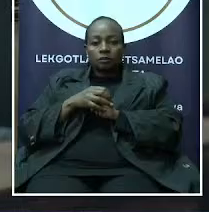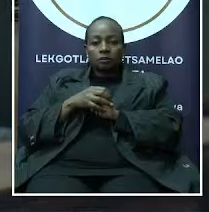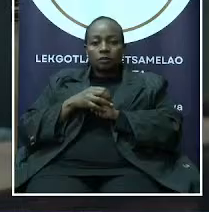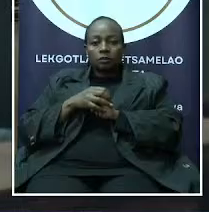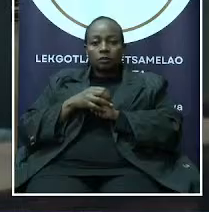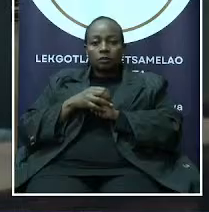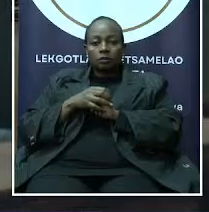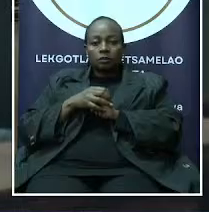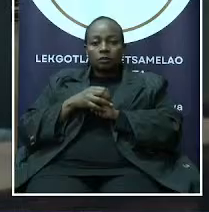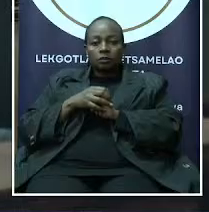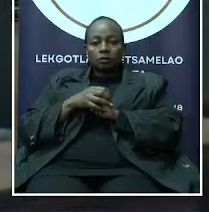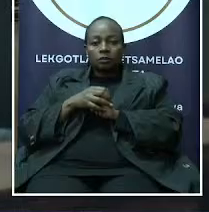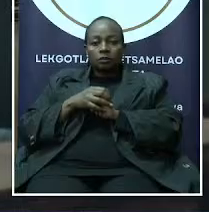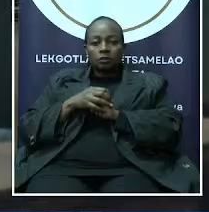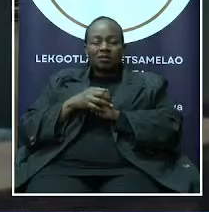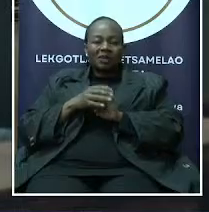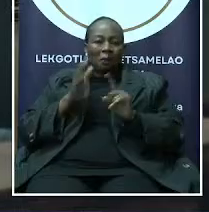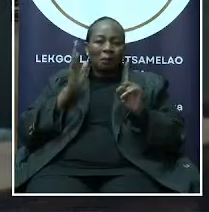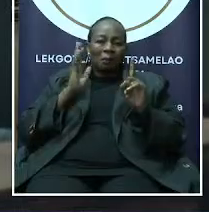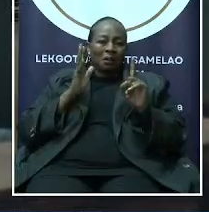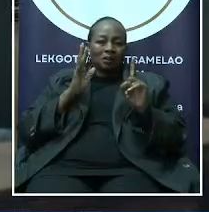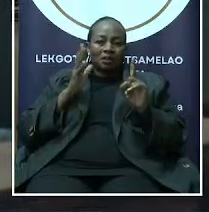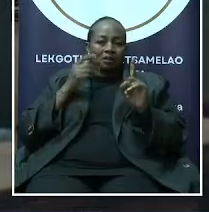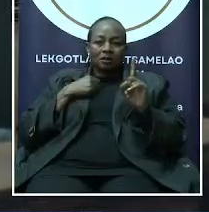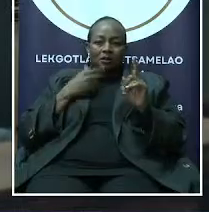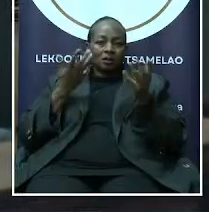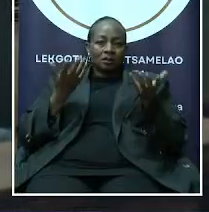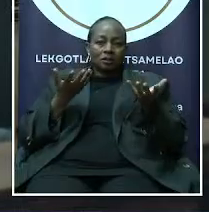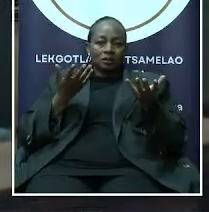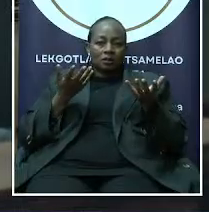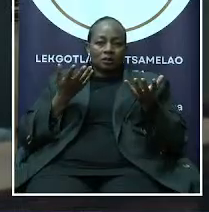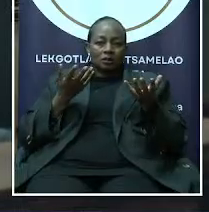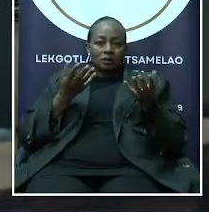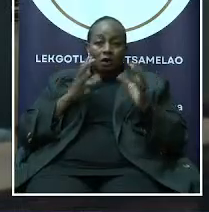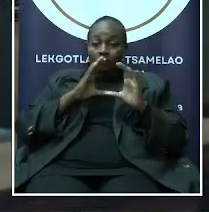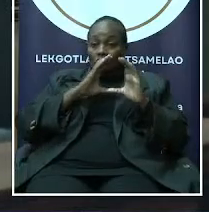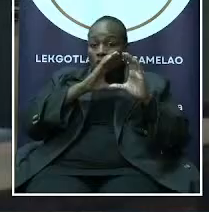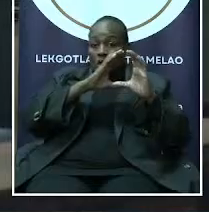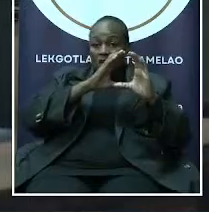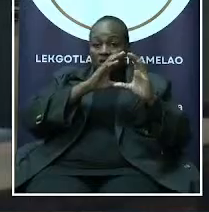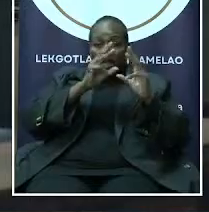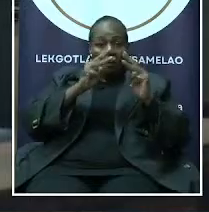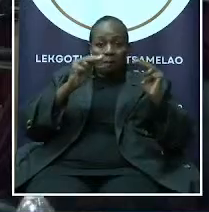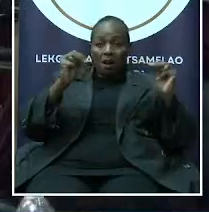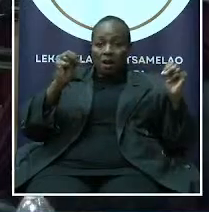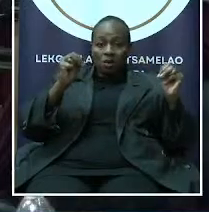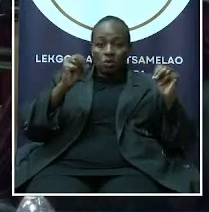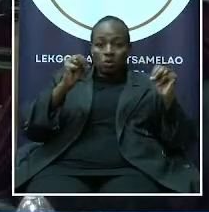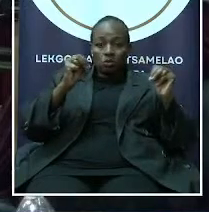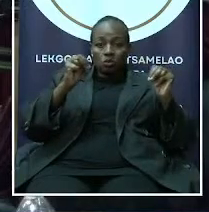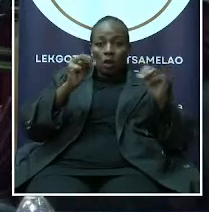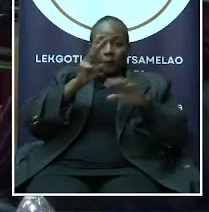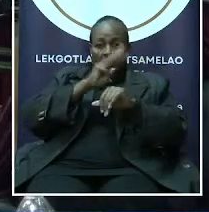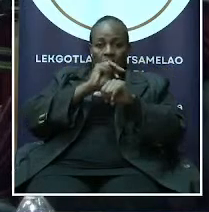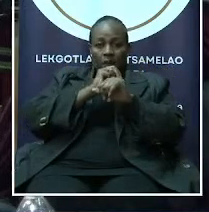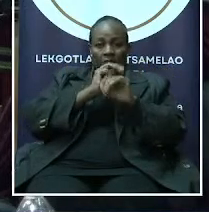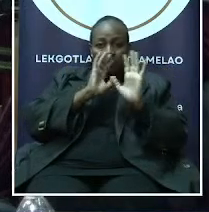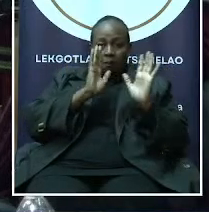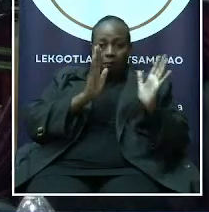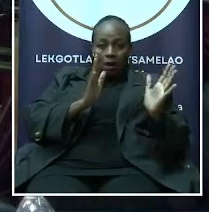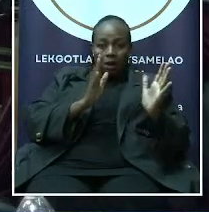I think your presentation is mainly based in Mangaung municipality,